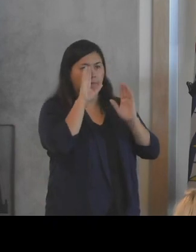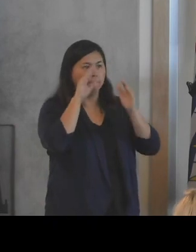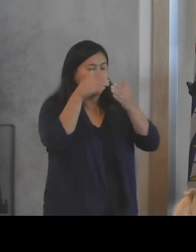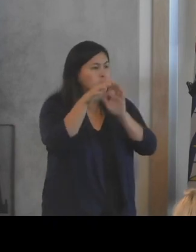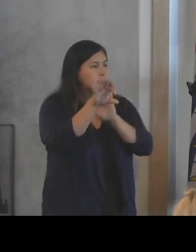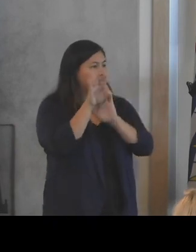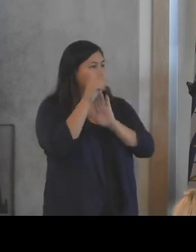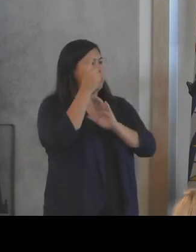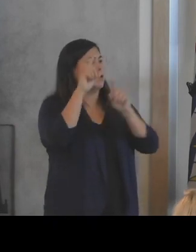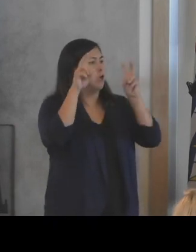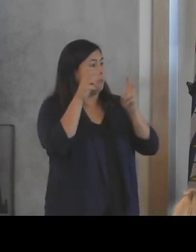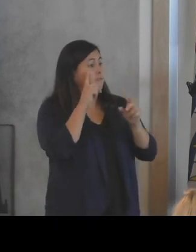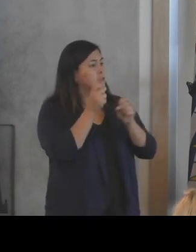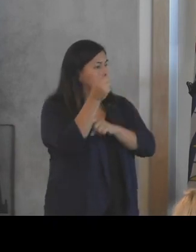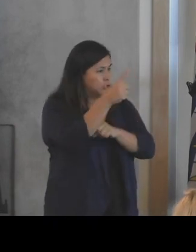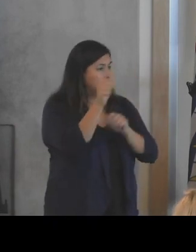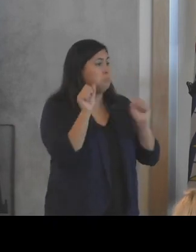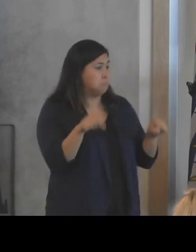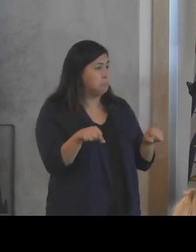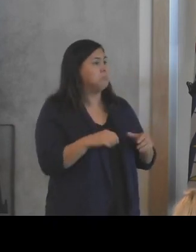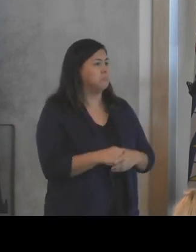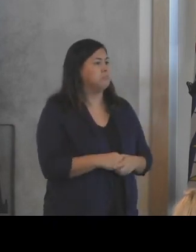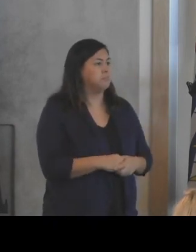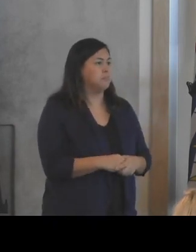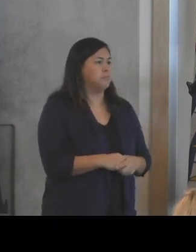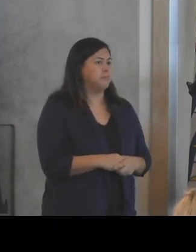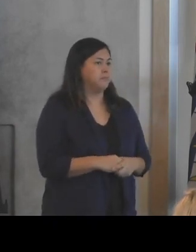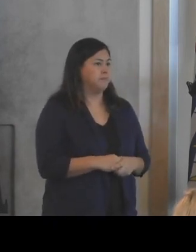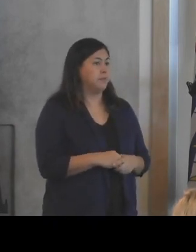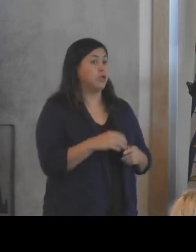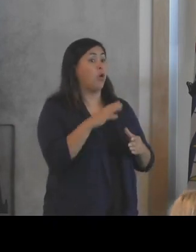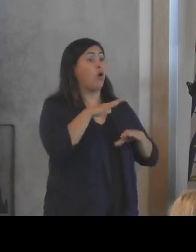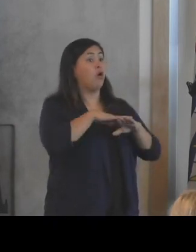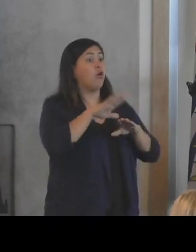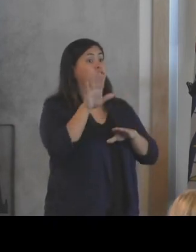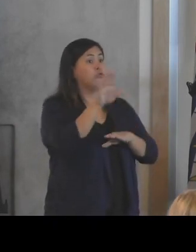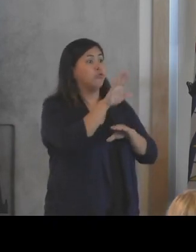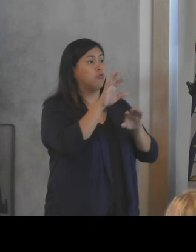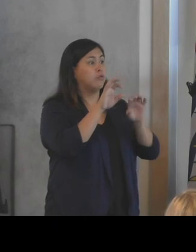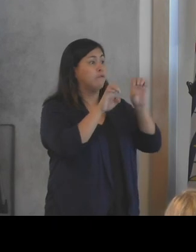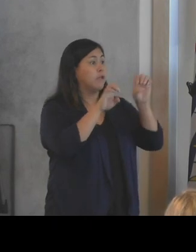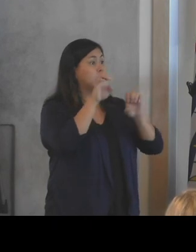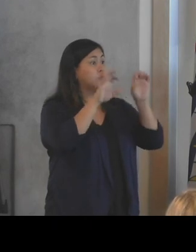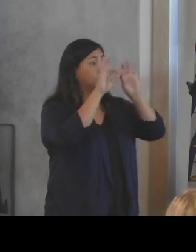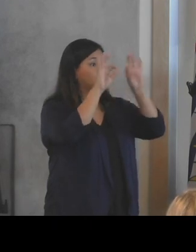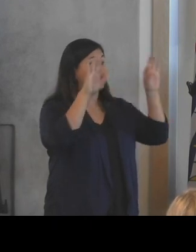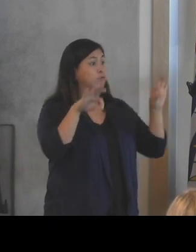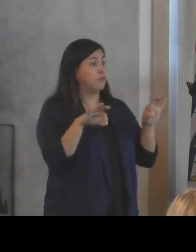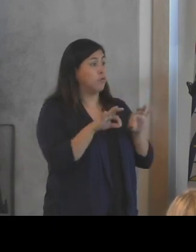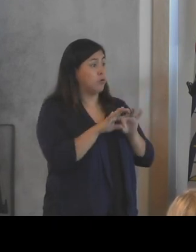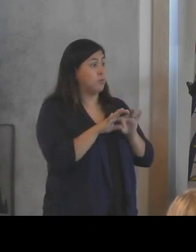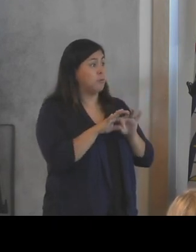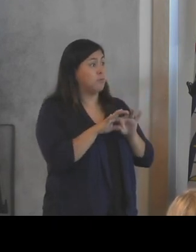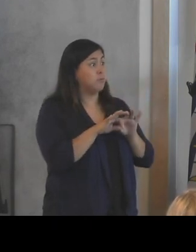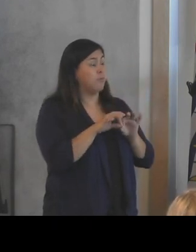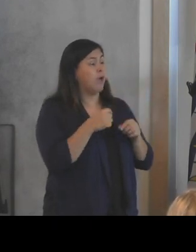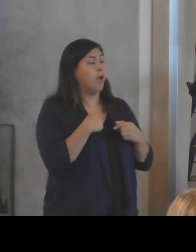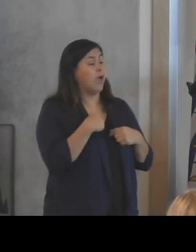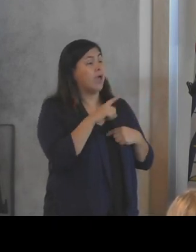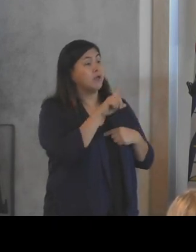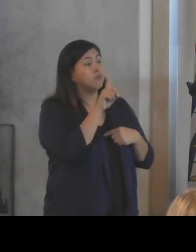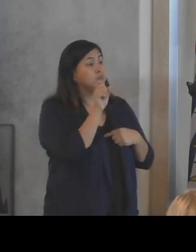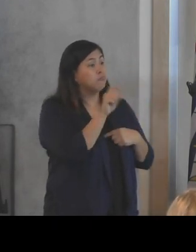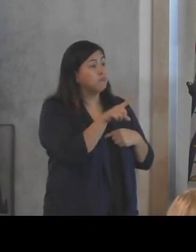next year. So excellent. On the evaluation form, I asked, you know, are people interested